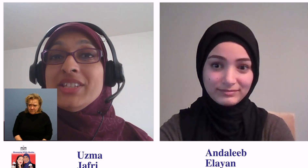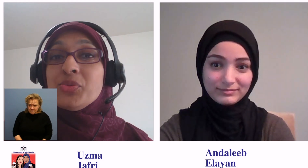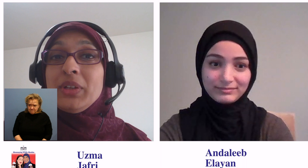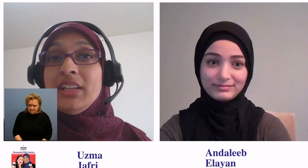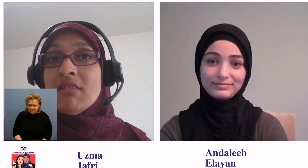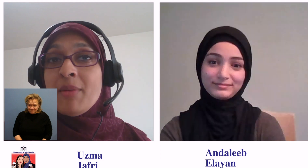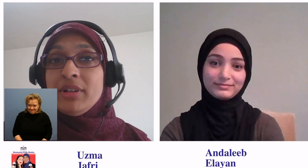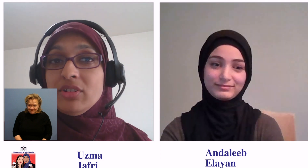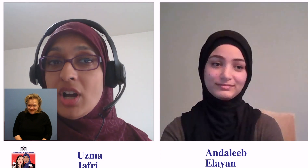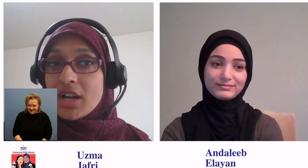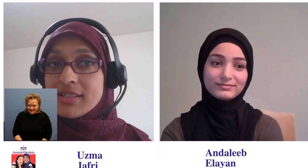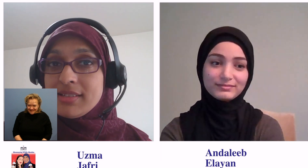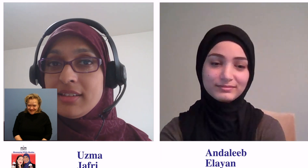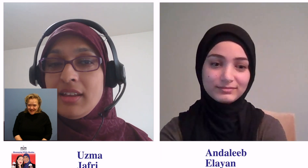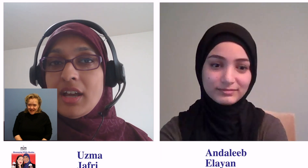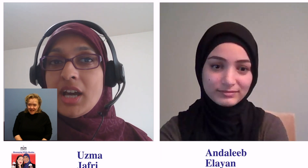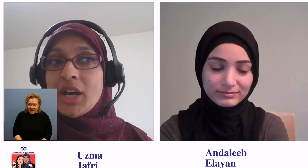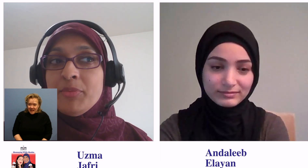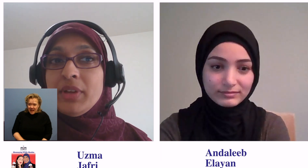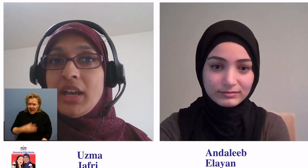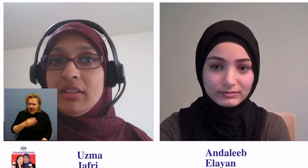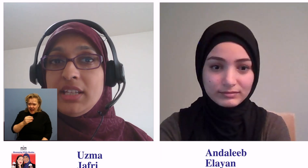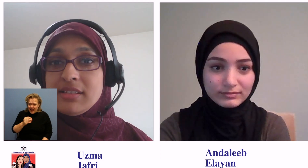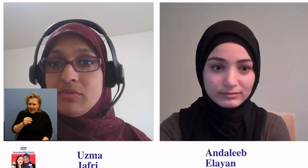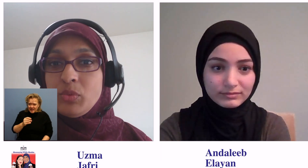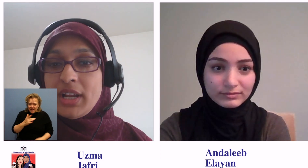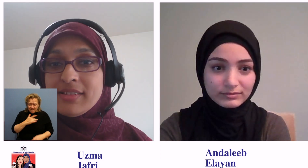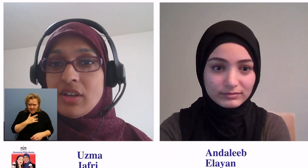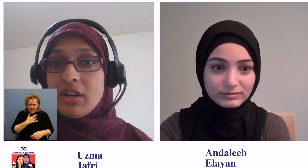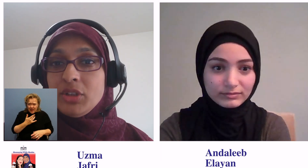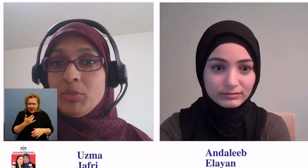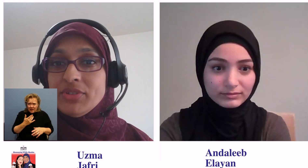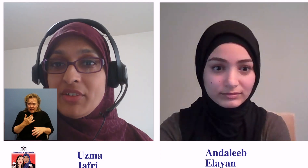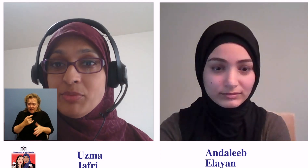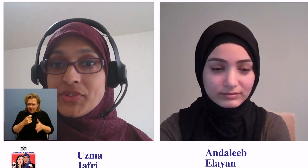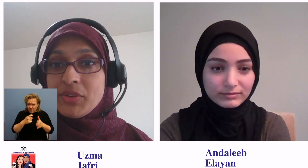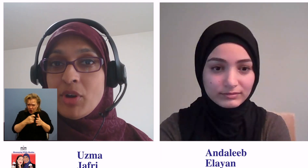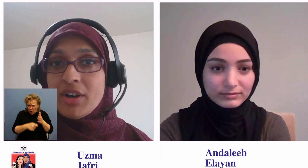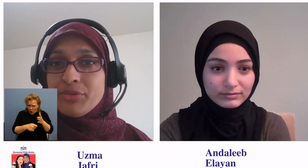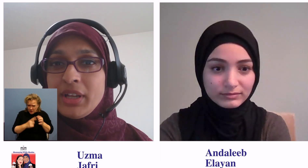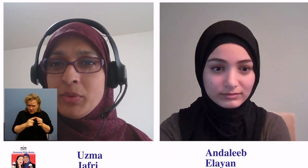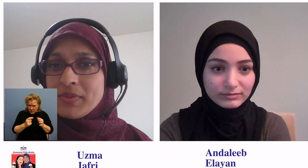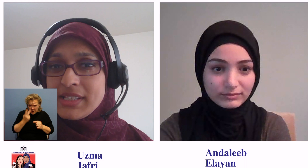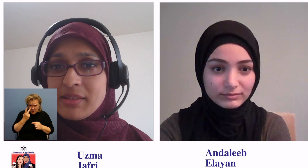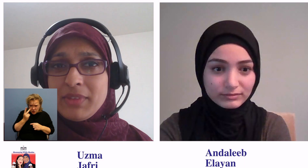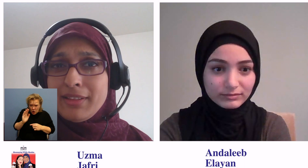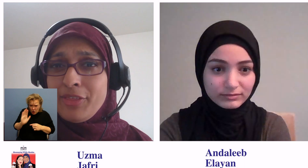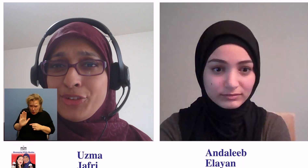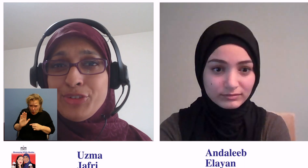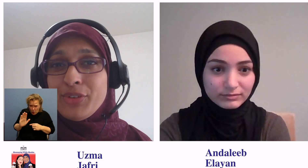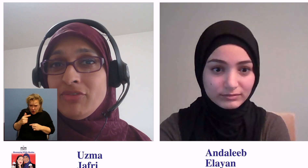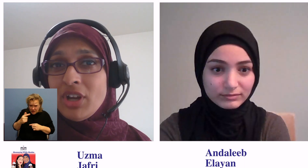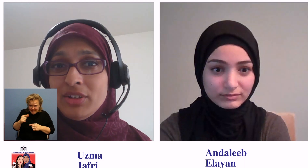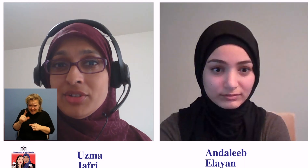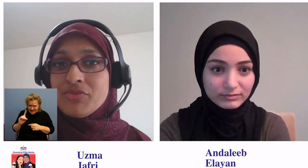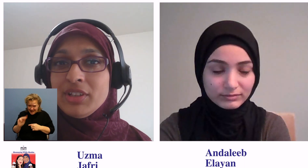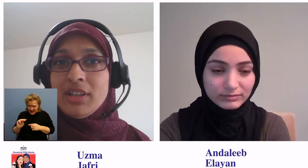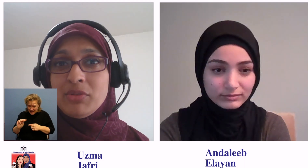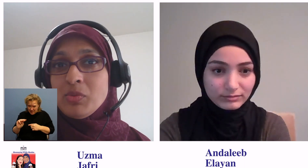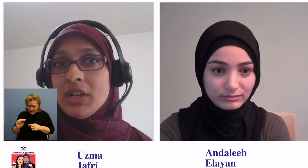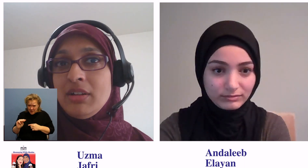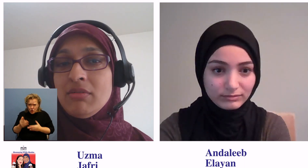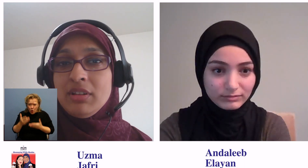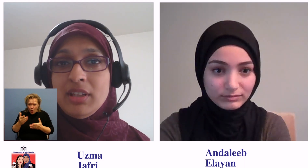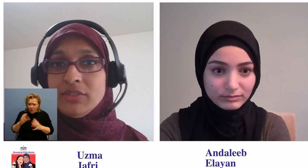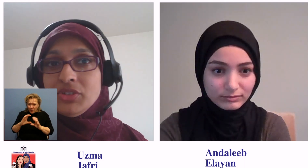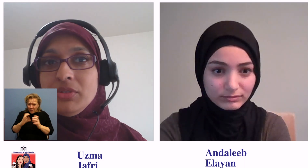So it's a really nominal cost, at least what I saw Global Deaf Muslim offering. What was it? Something like $35 for